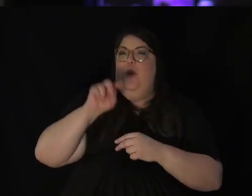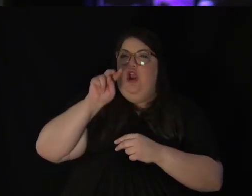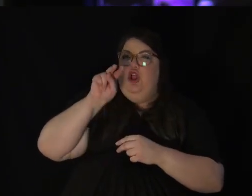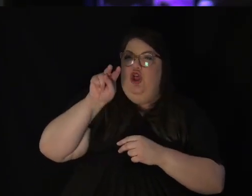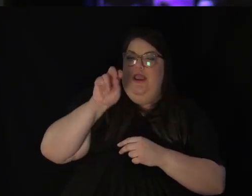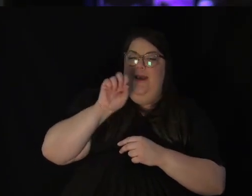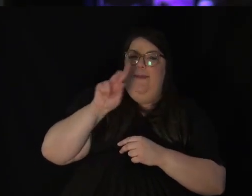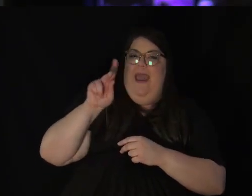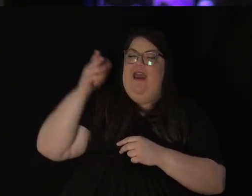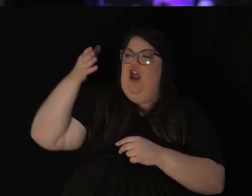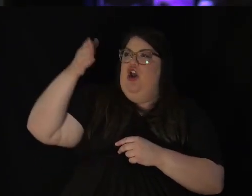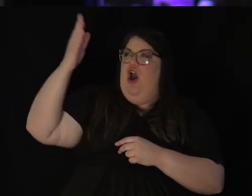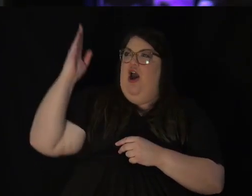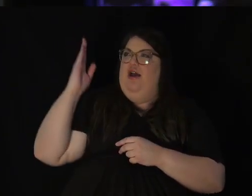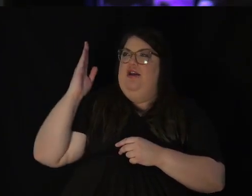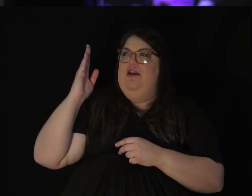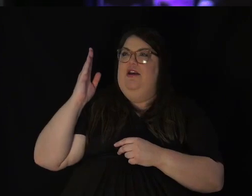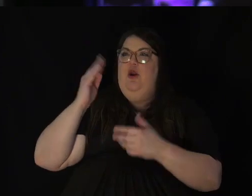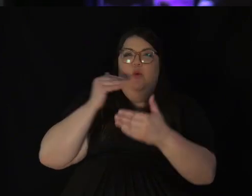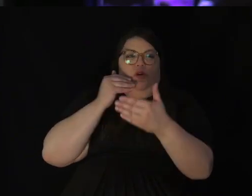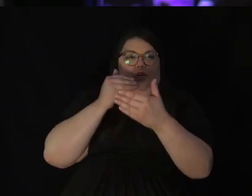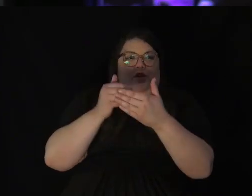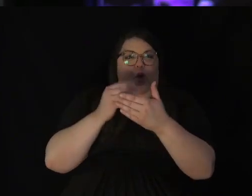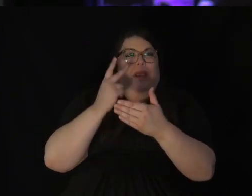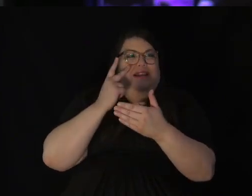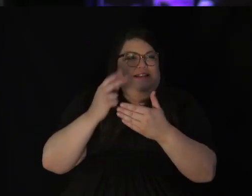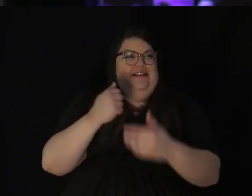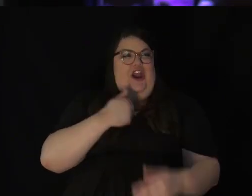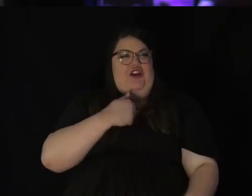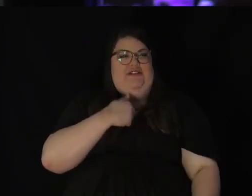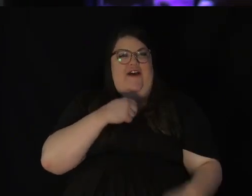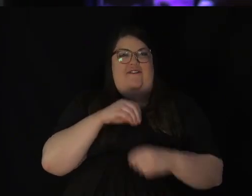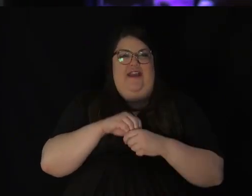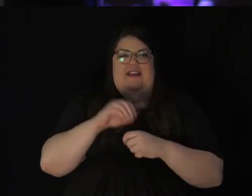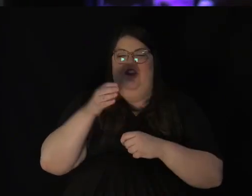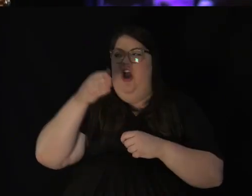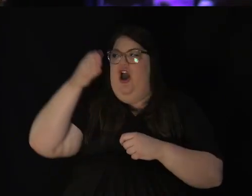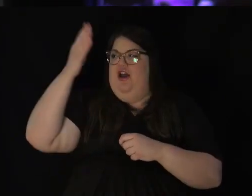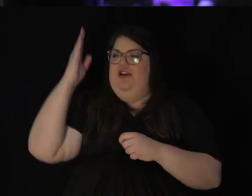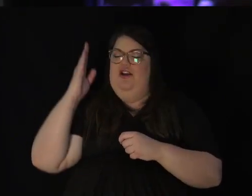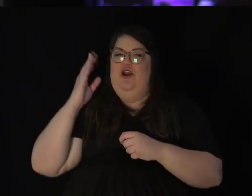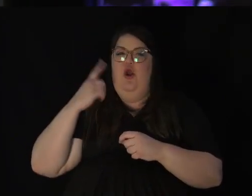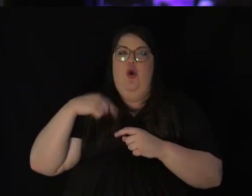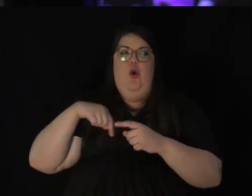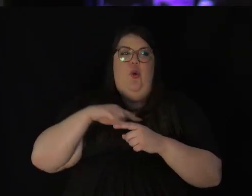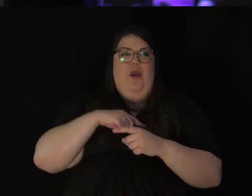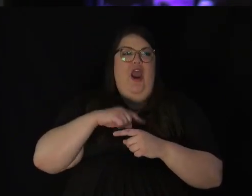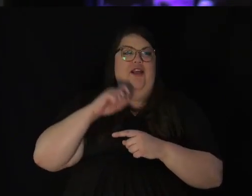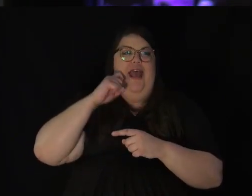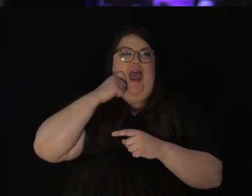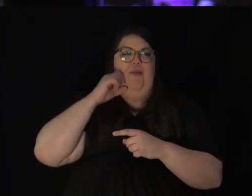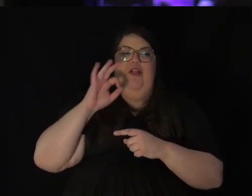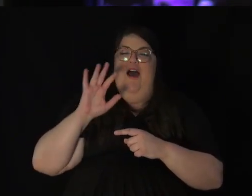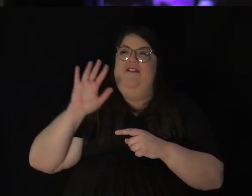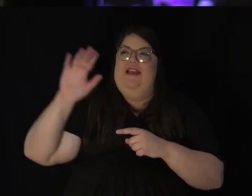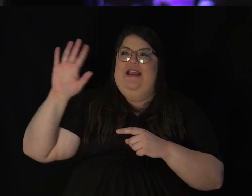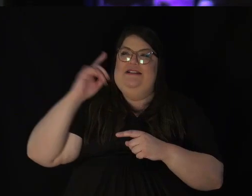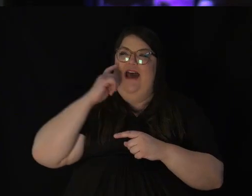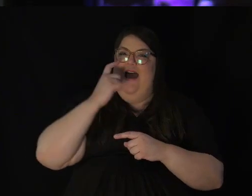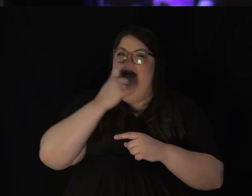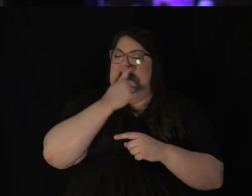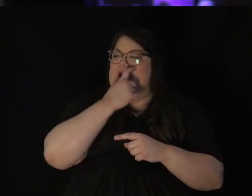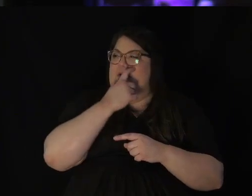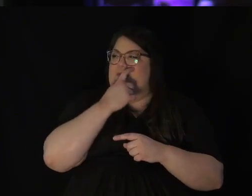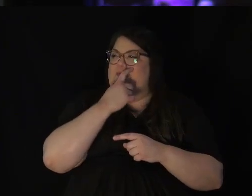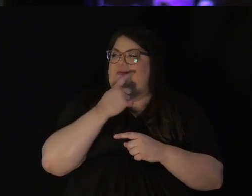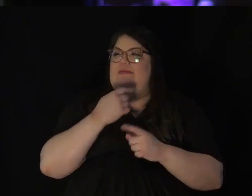looking back at him, we see ourselves in him. We are the apple of his eye, the